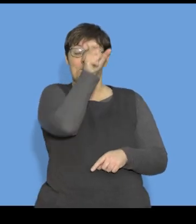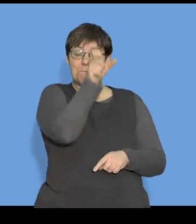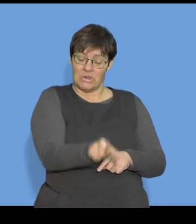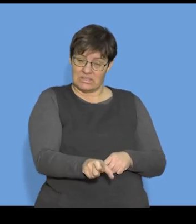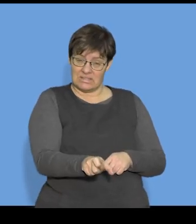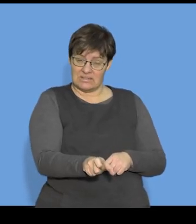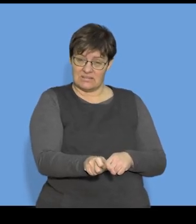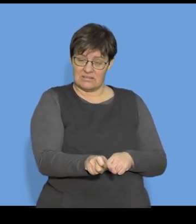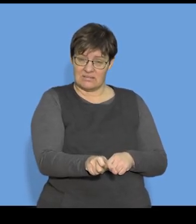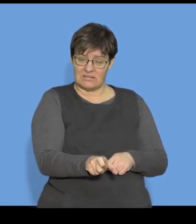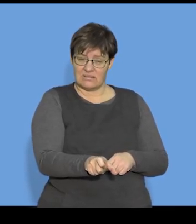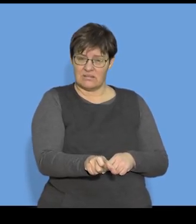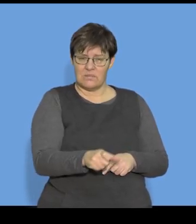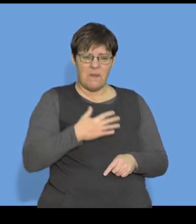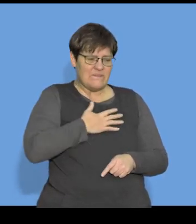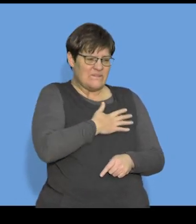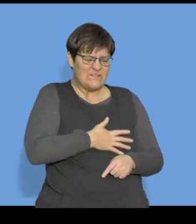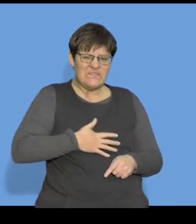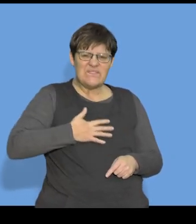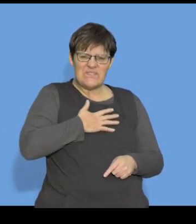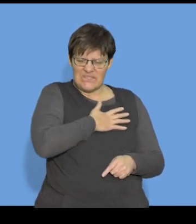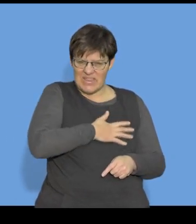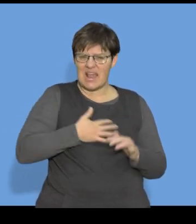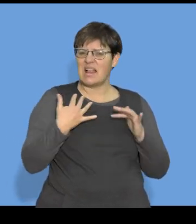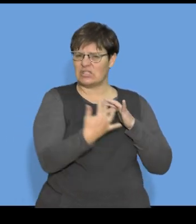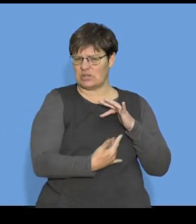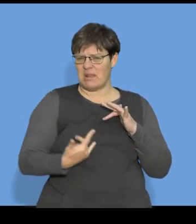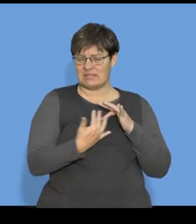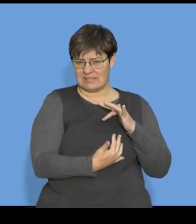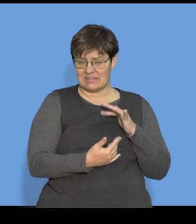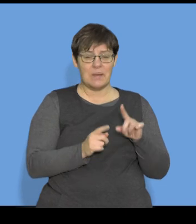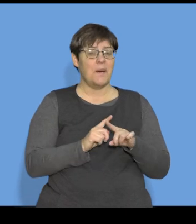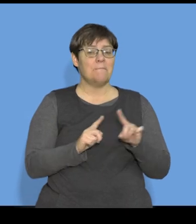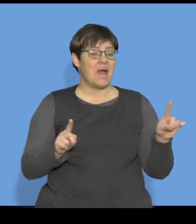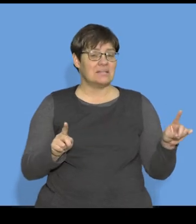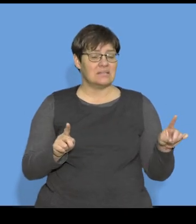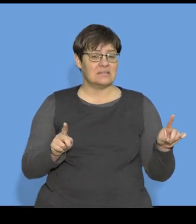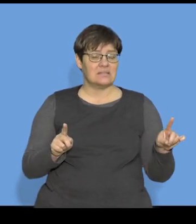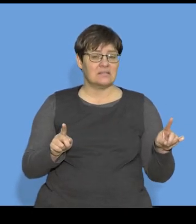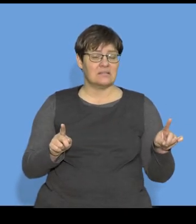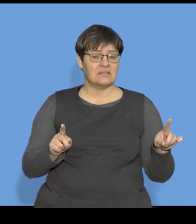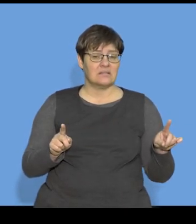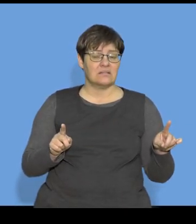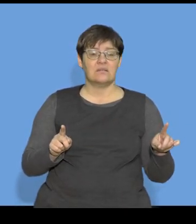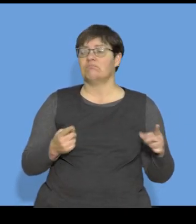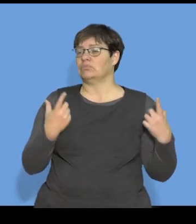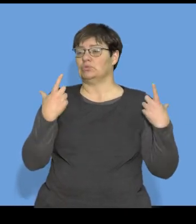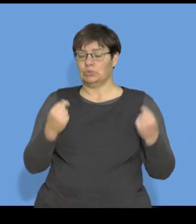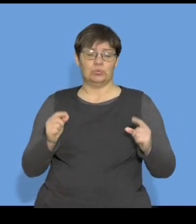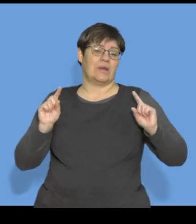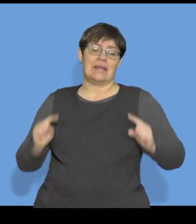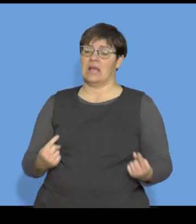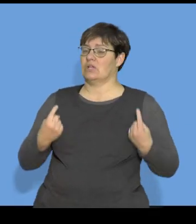if a person can feel the stimulus but